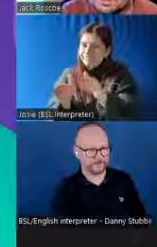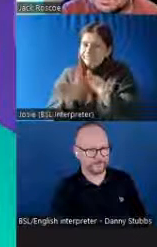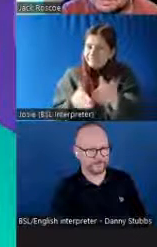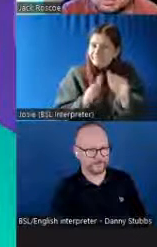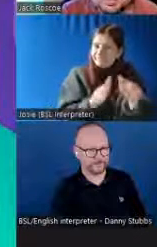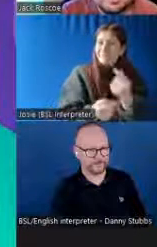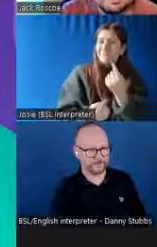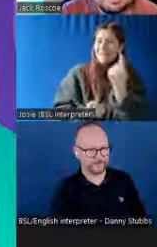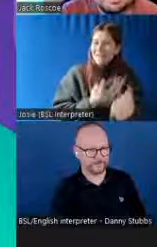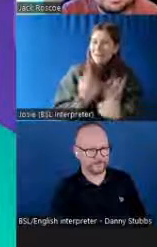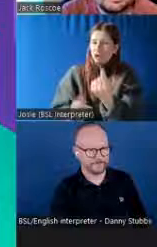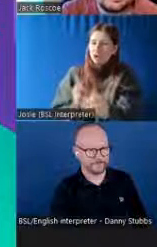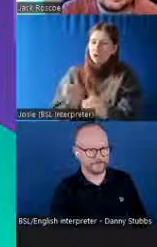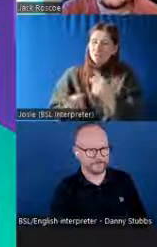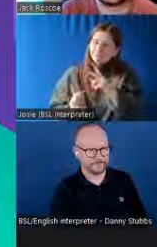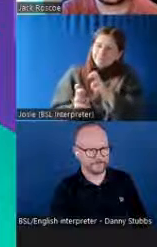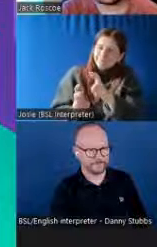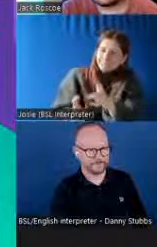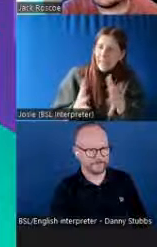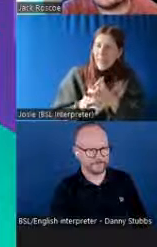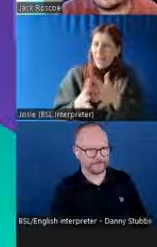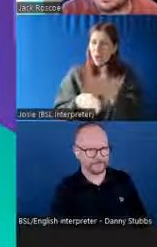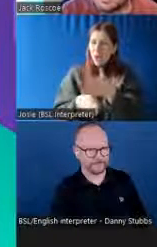might be appropriate.